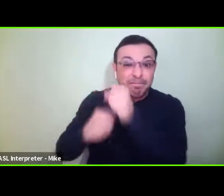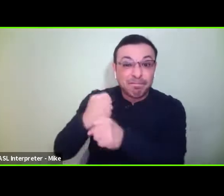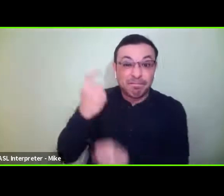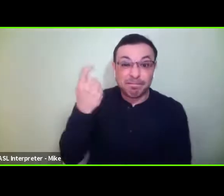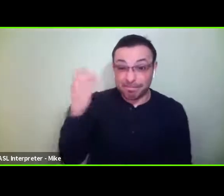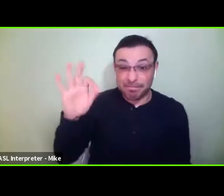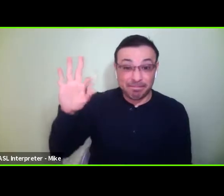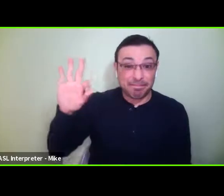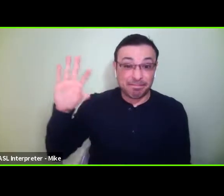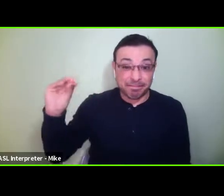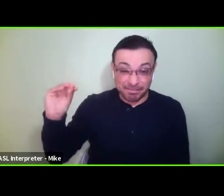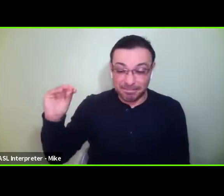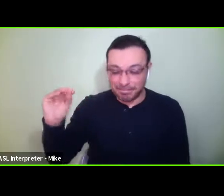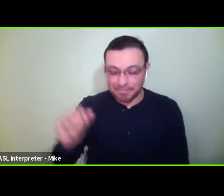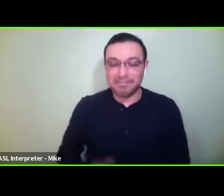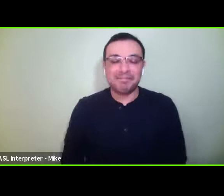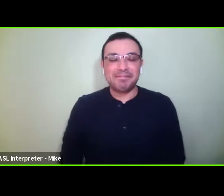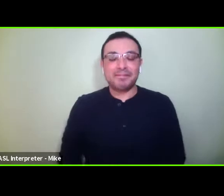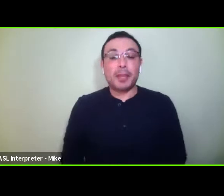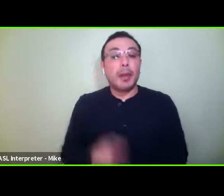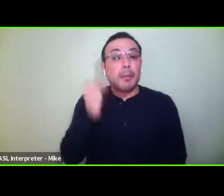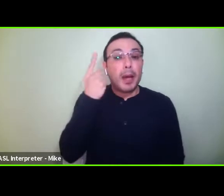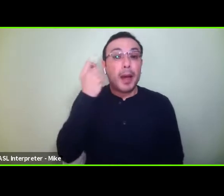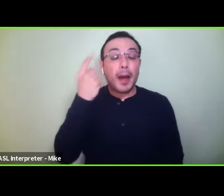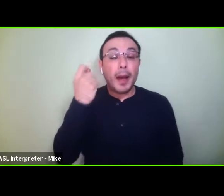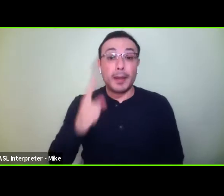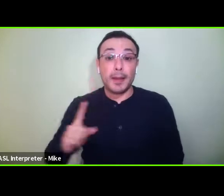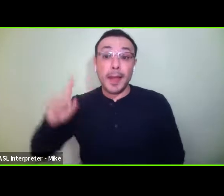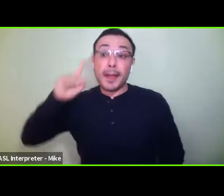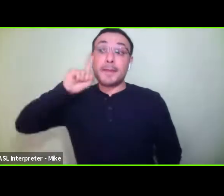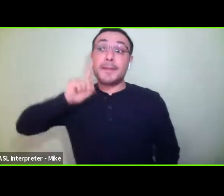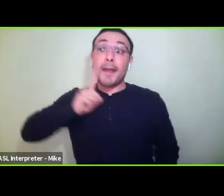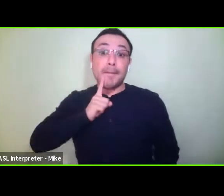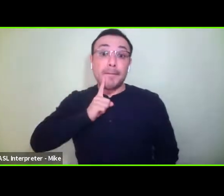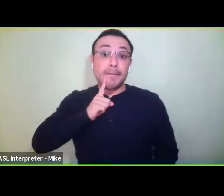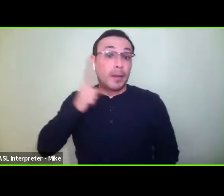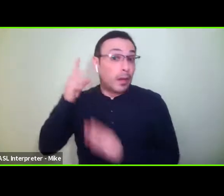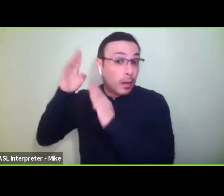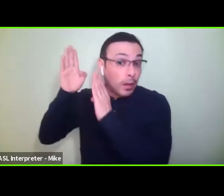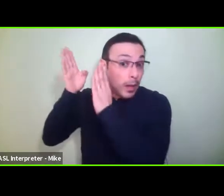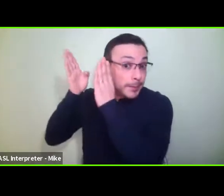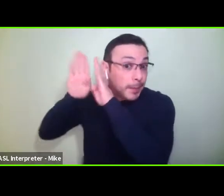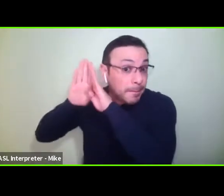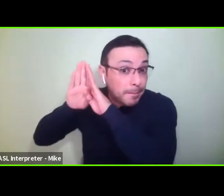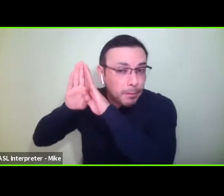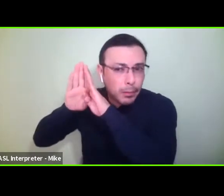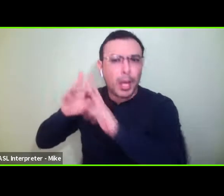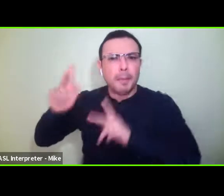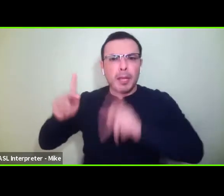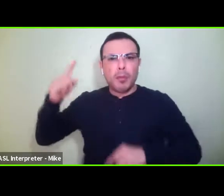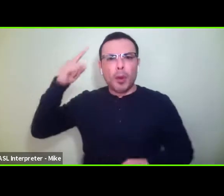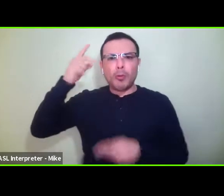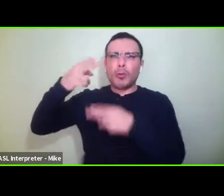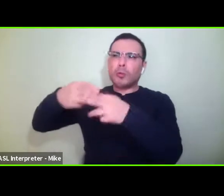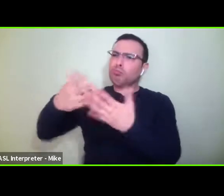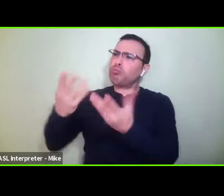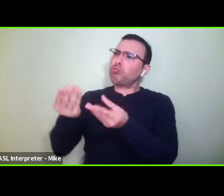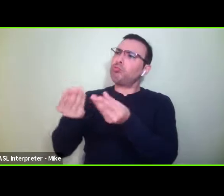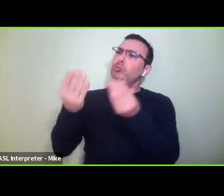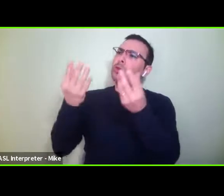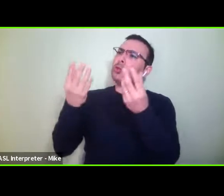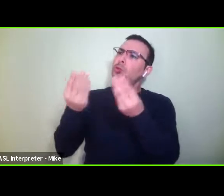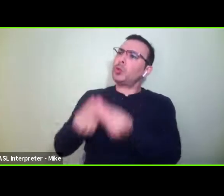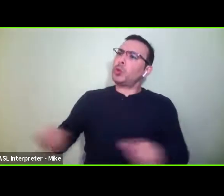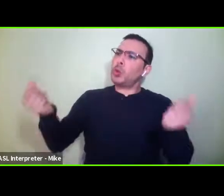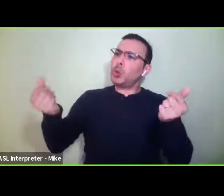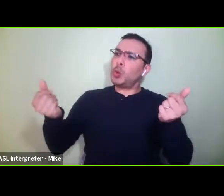become, well, partly cured. The 1988 DPN movement had been caused in part